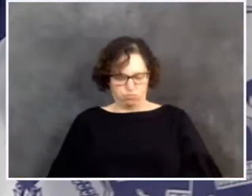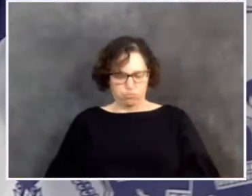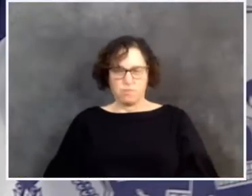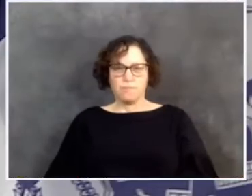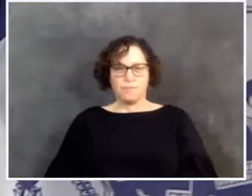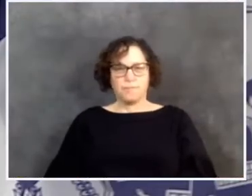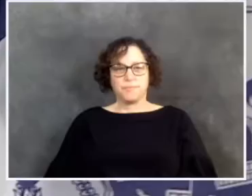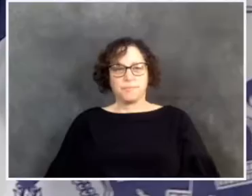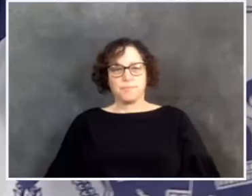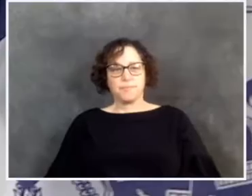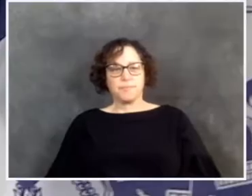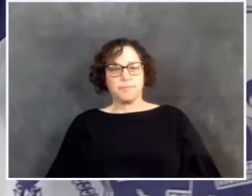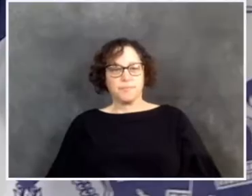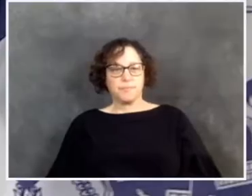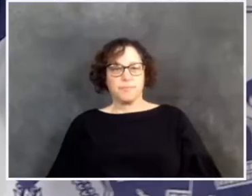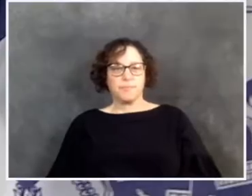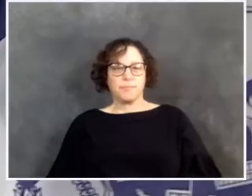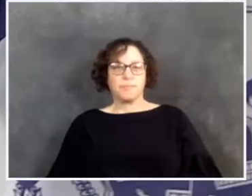Next is Reuven from the Post.